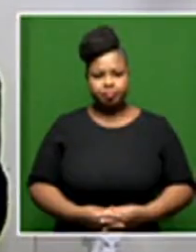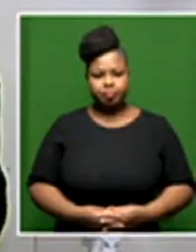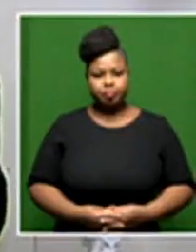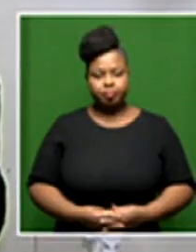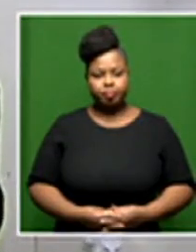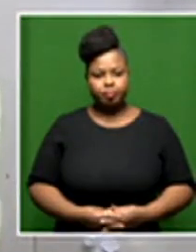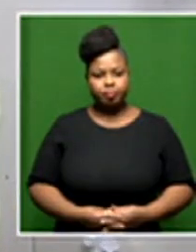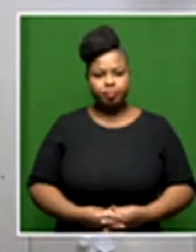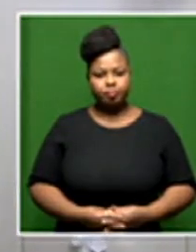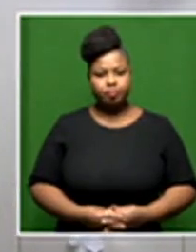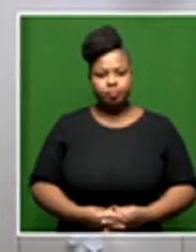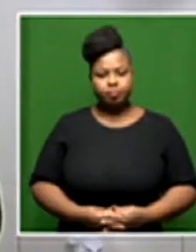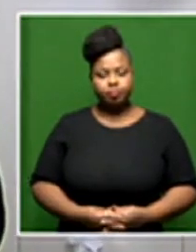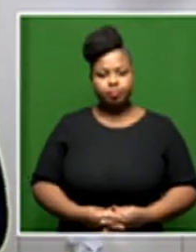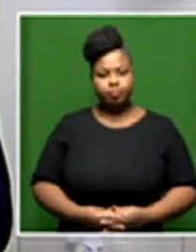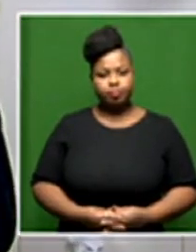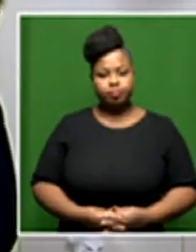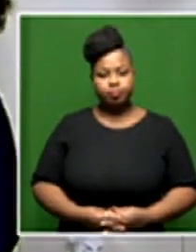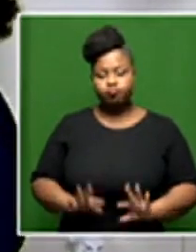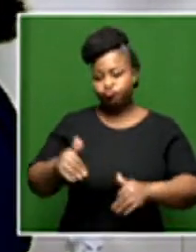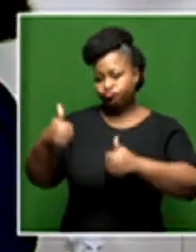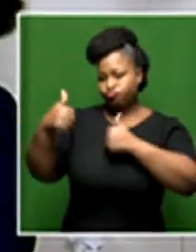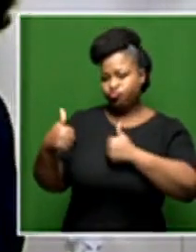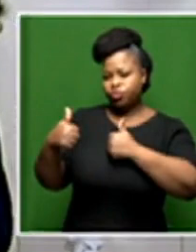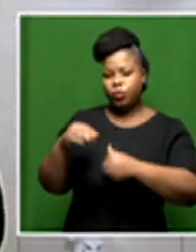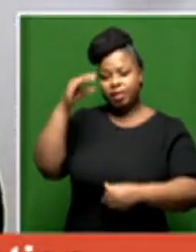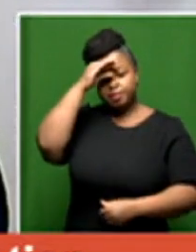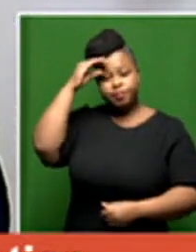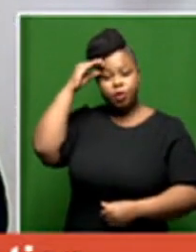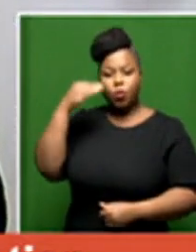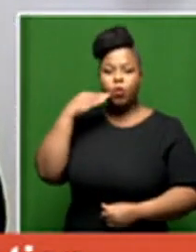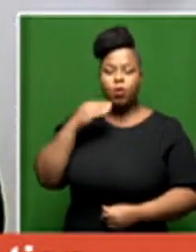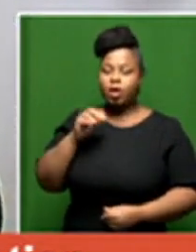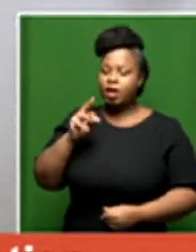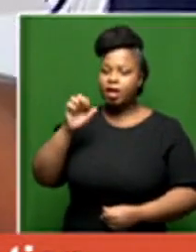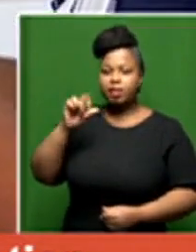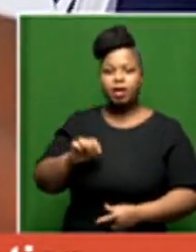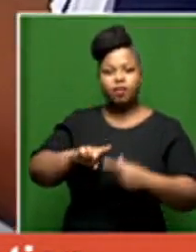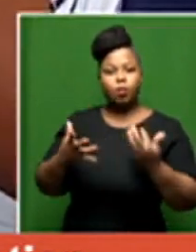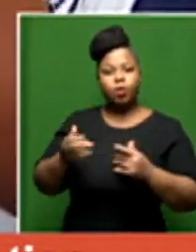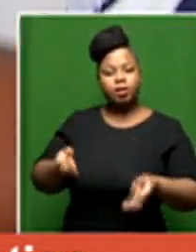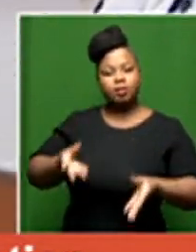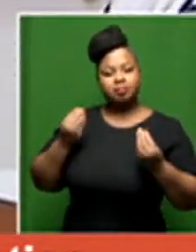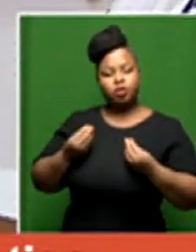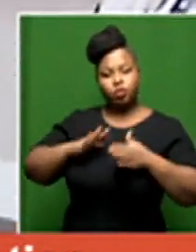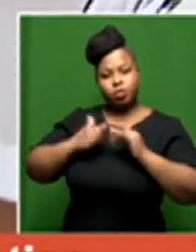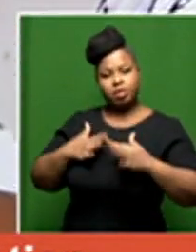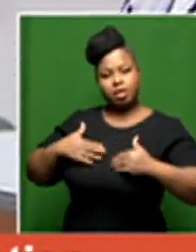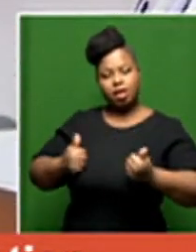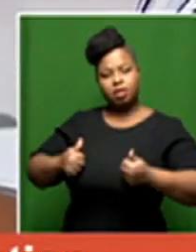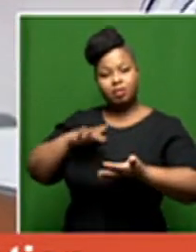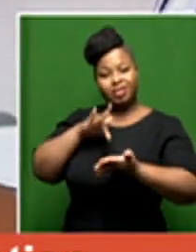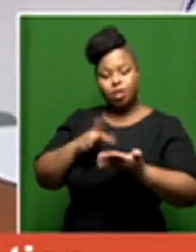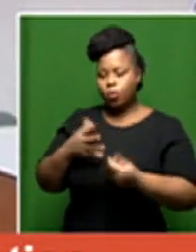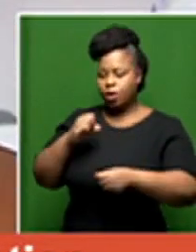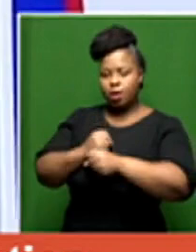And then with this one, we sat down with Sister Precious Mkandla from Discoverers Community Health Center in Gauteng, West